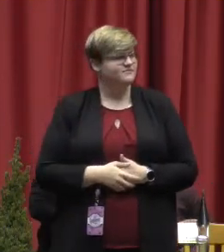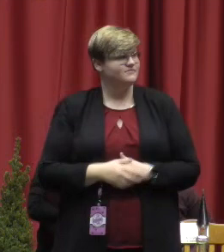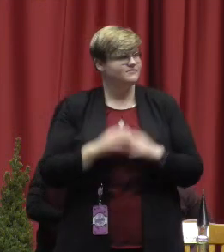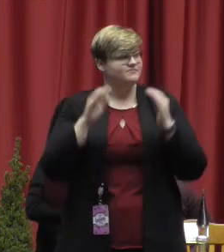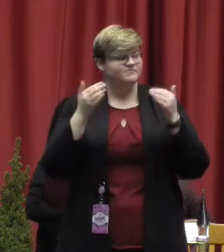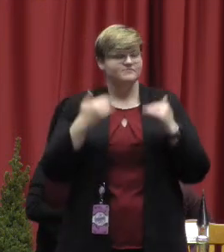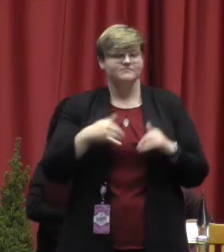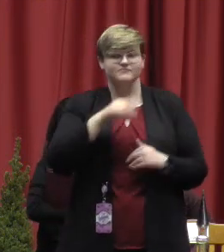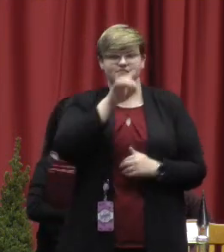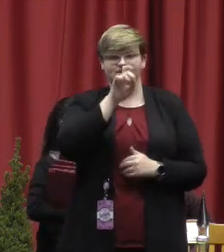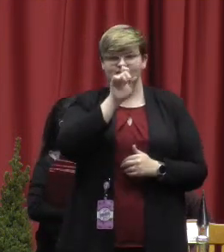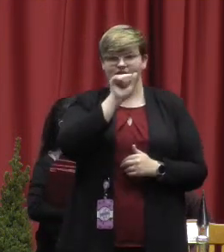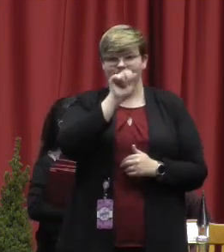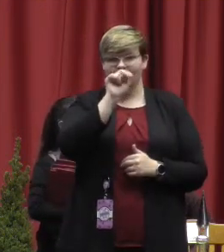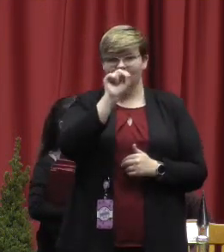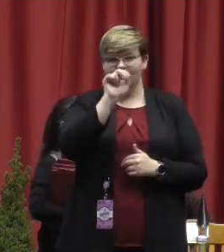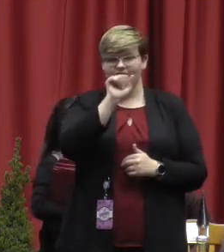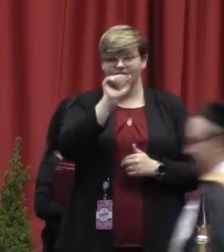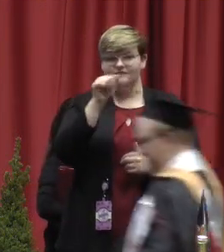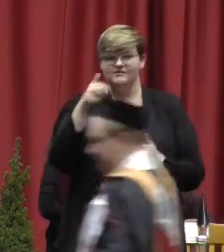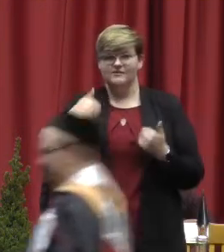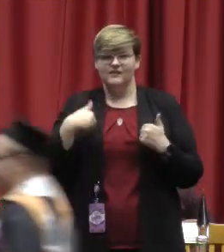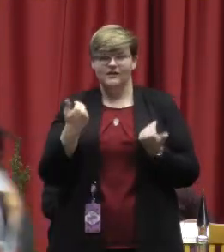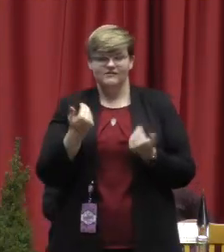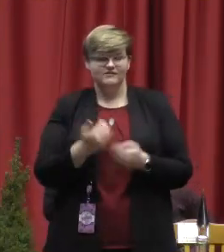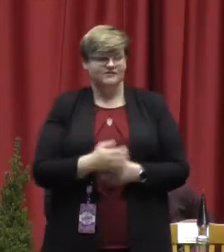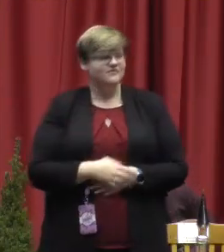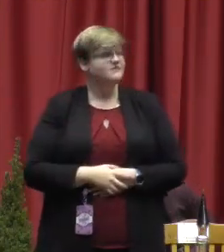Deanna Young.